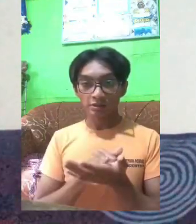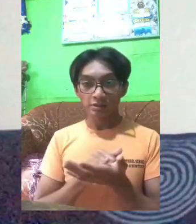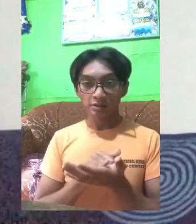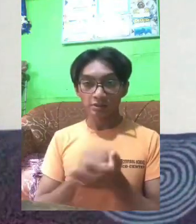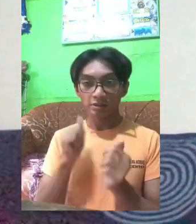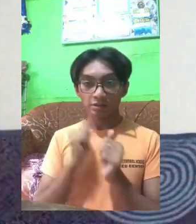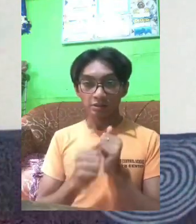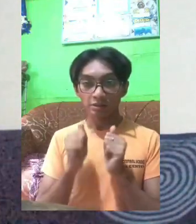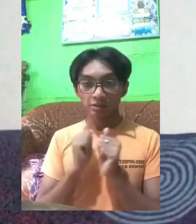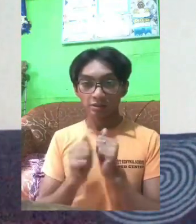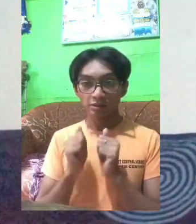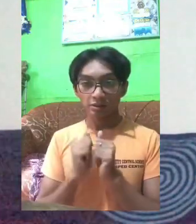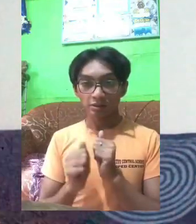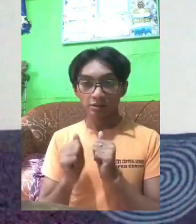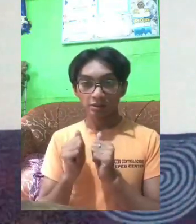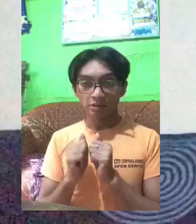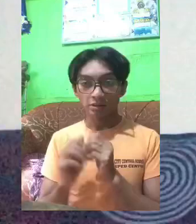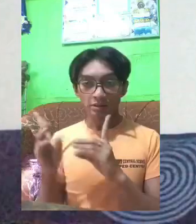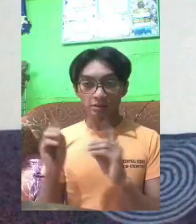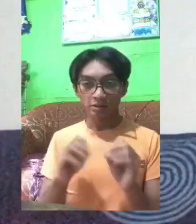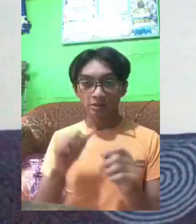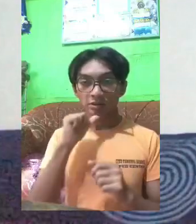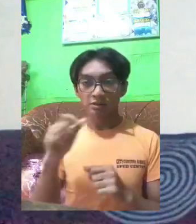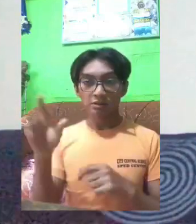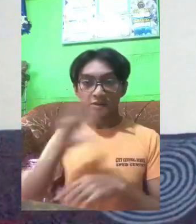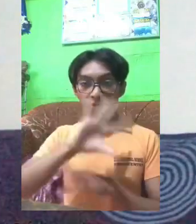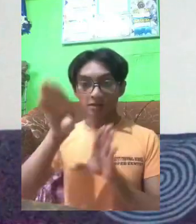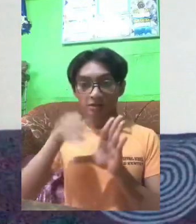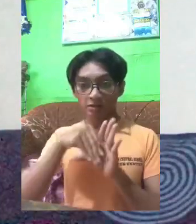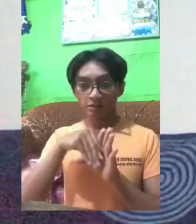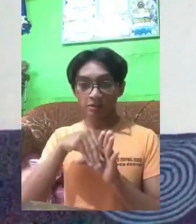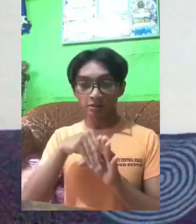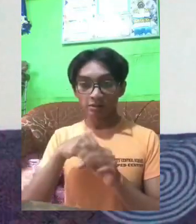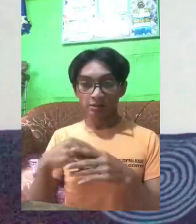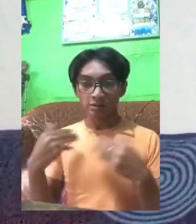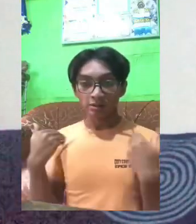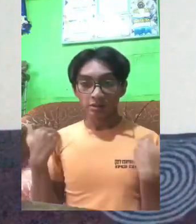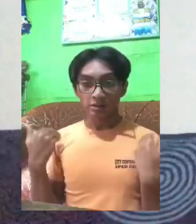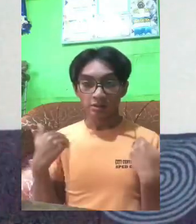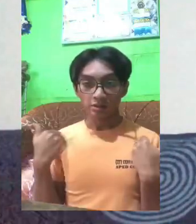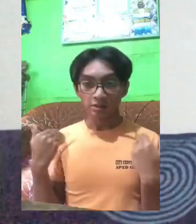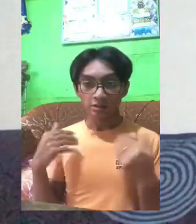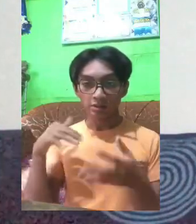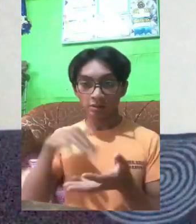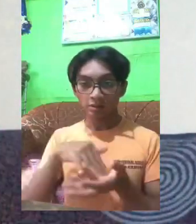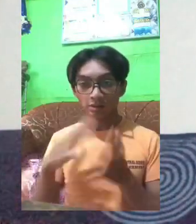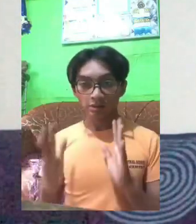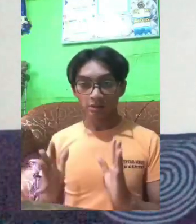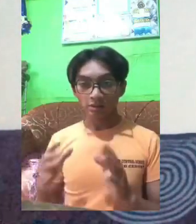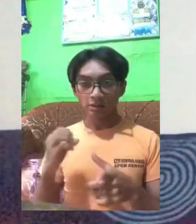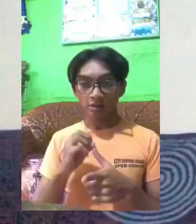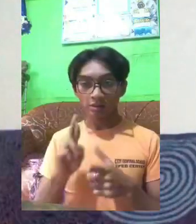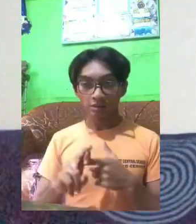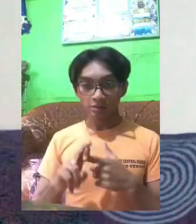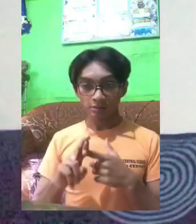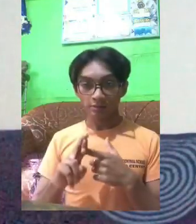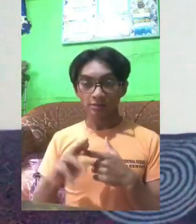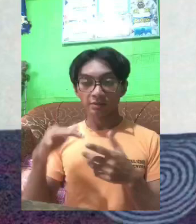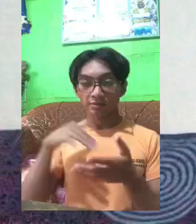academic stress, you should define both technical terms and uncommon words, or even common words if